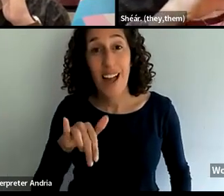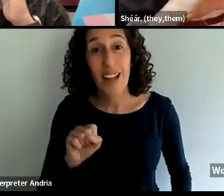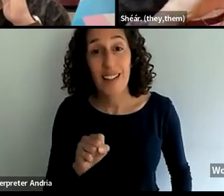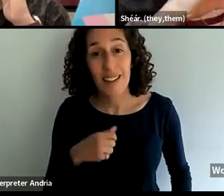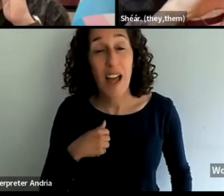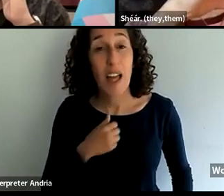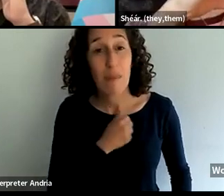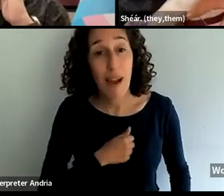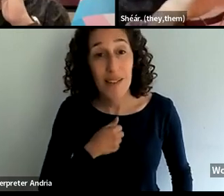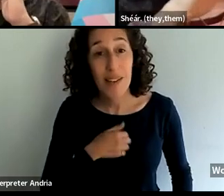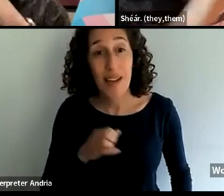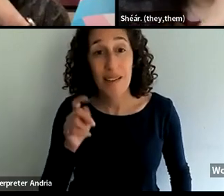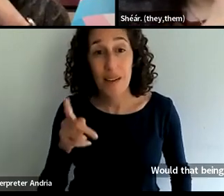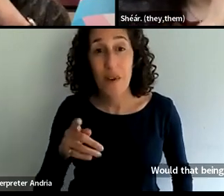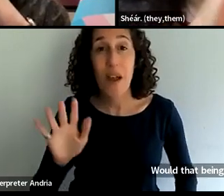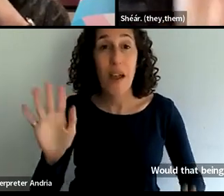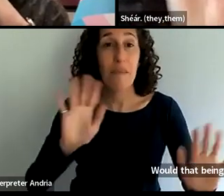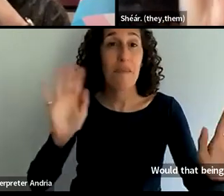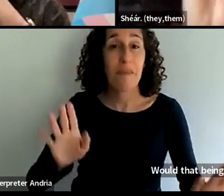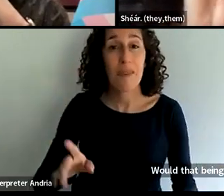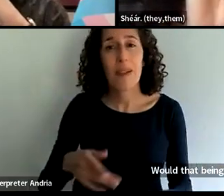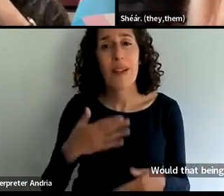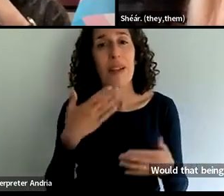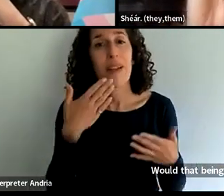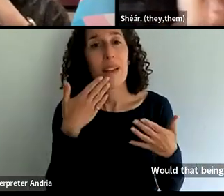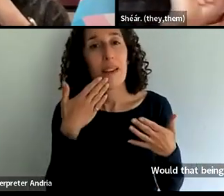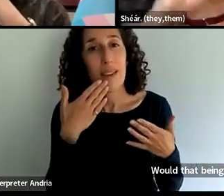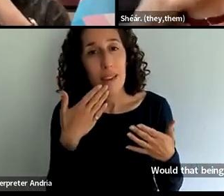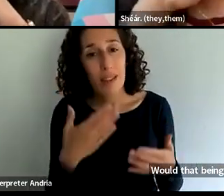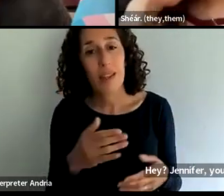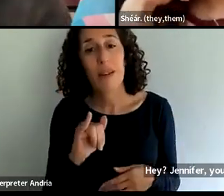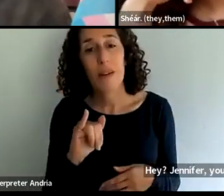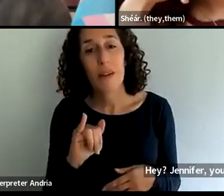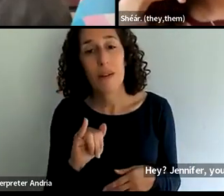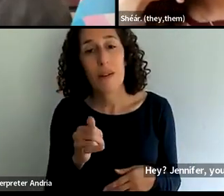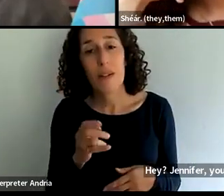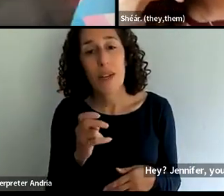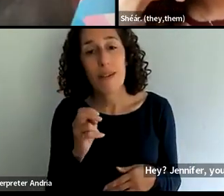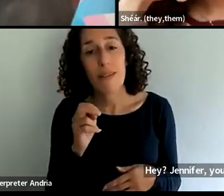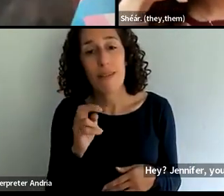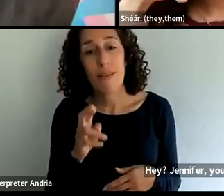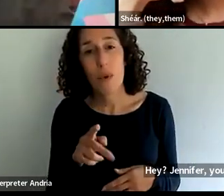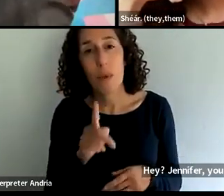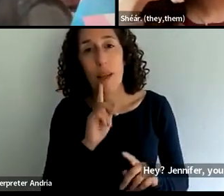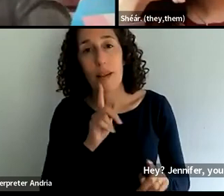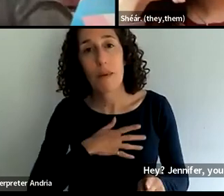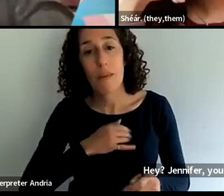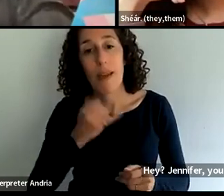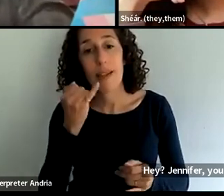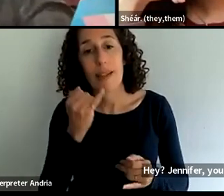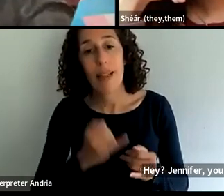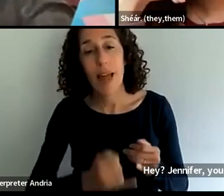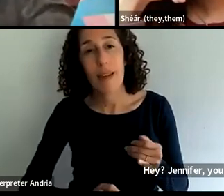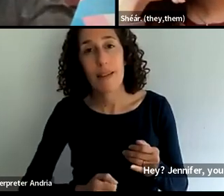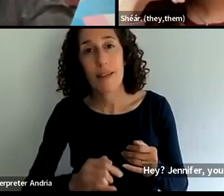right. Thank you, Jennifer. You actually answered my last question. So thank you.